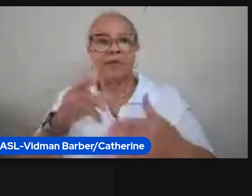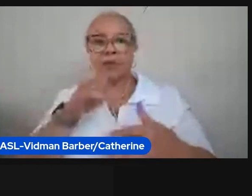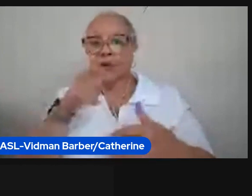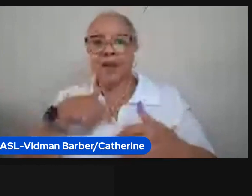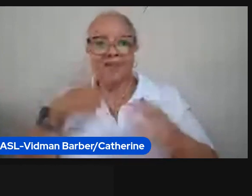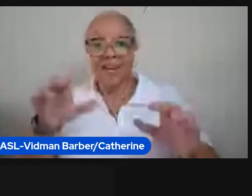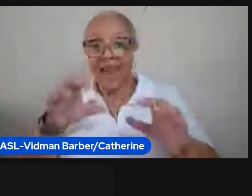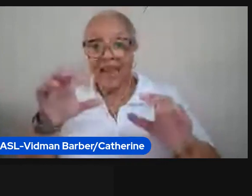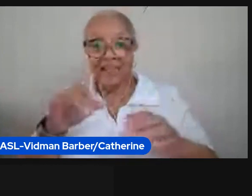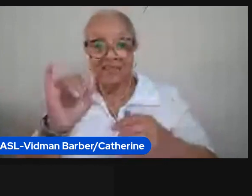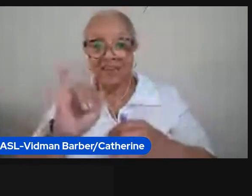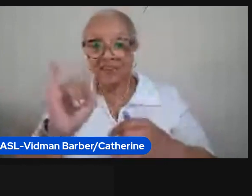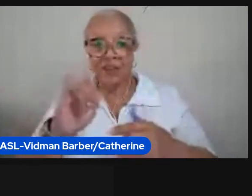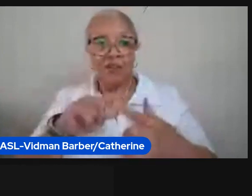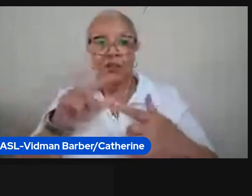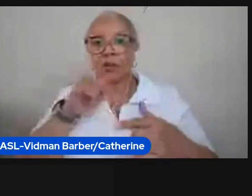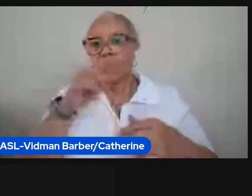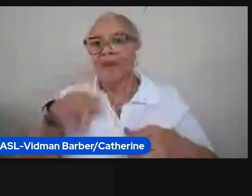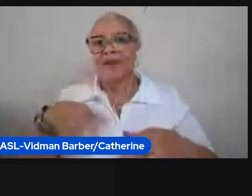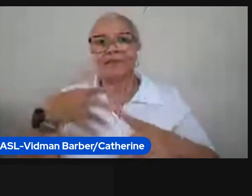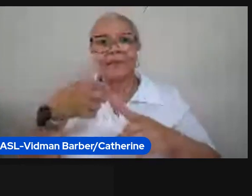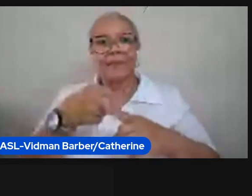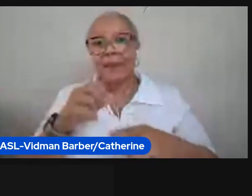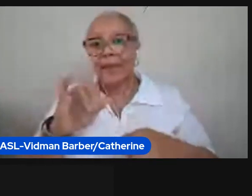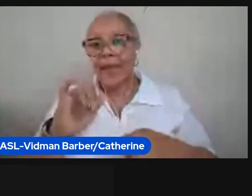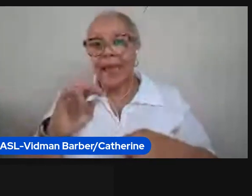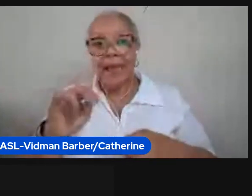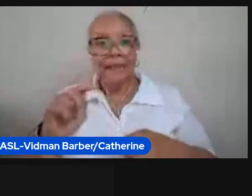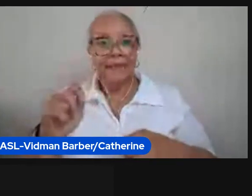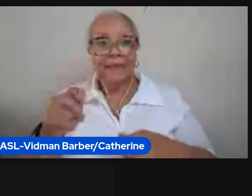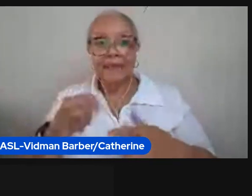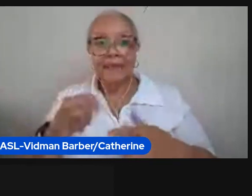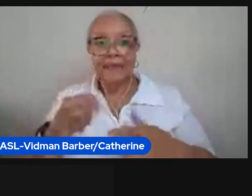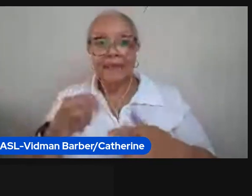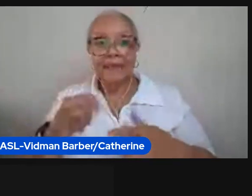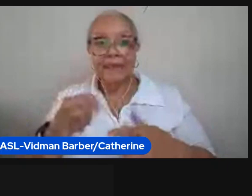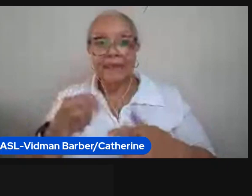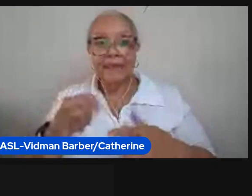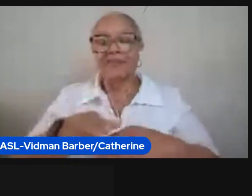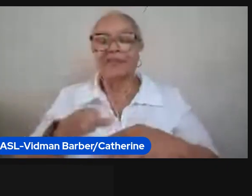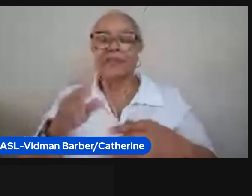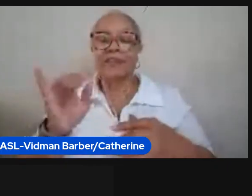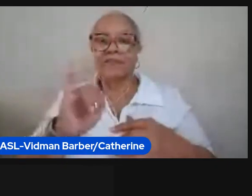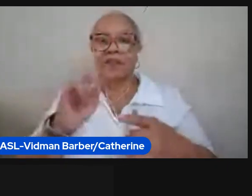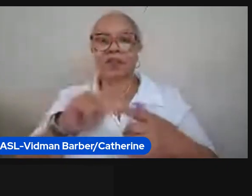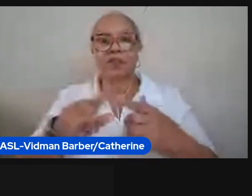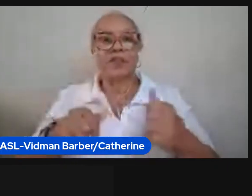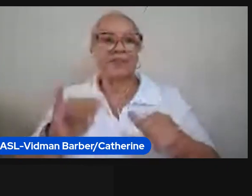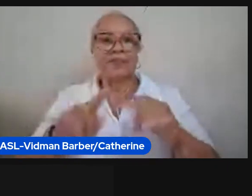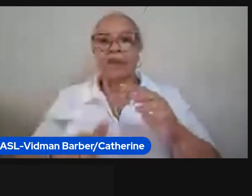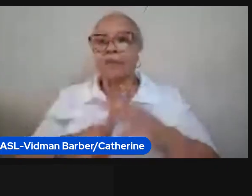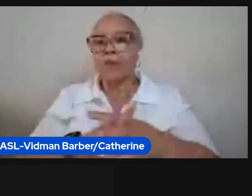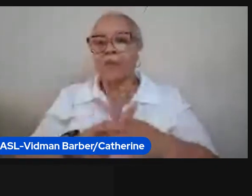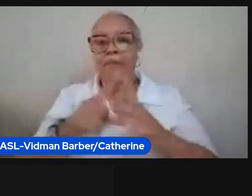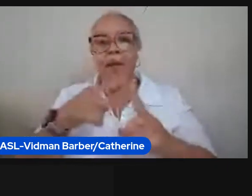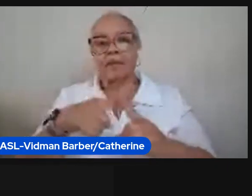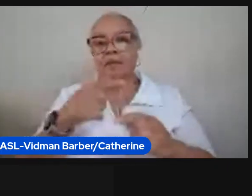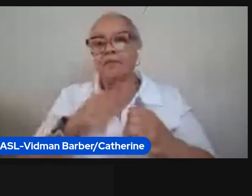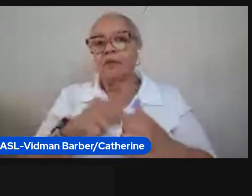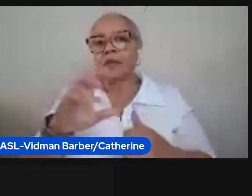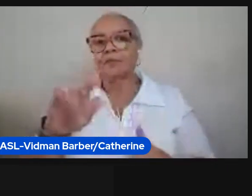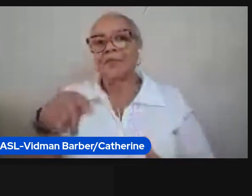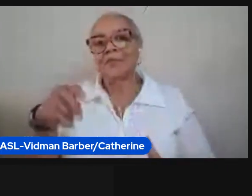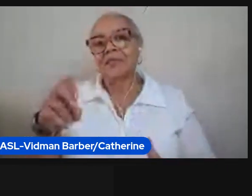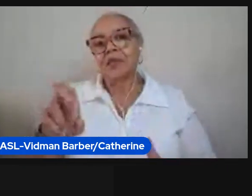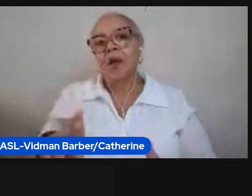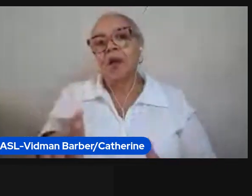have intact antigens, 1 month after infection, you can still come up positive on a PCR platform. So I